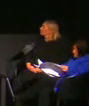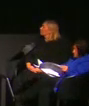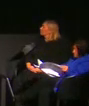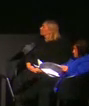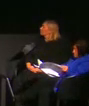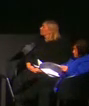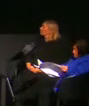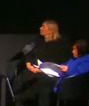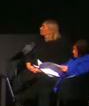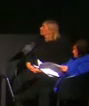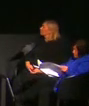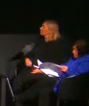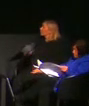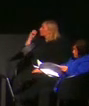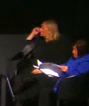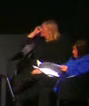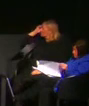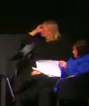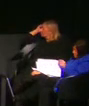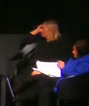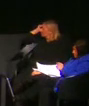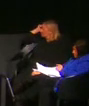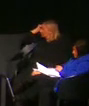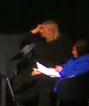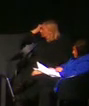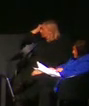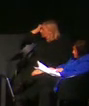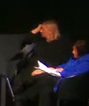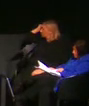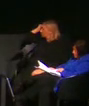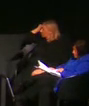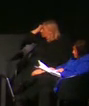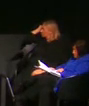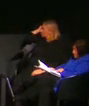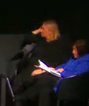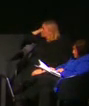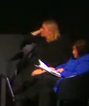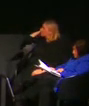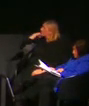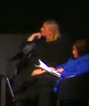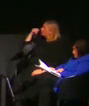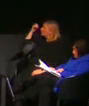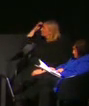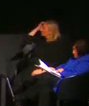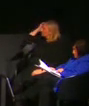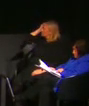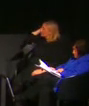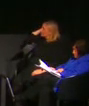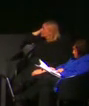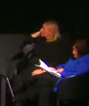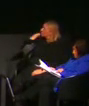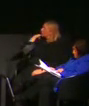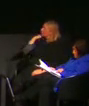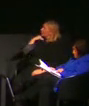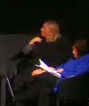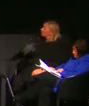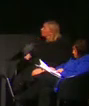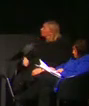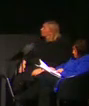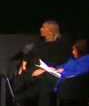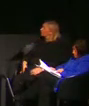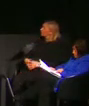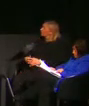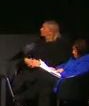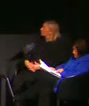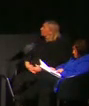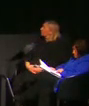Moskovich, Isidore Moskovich, Shimshon Hertz, Kayla Hertz, Scheindel Hertz,